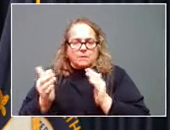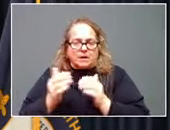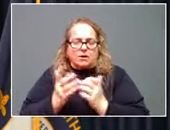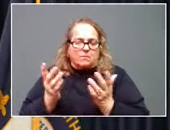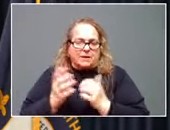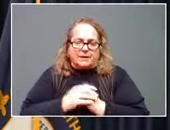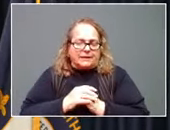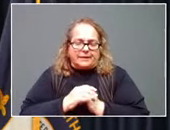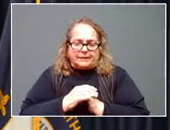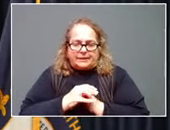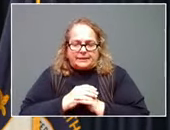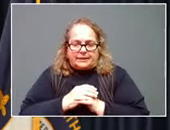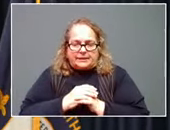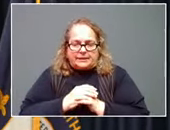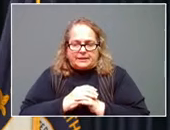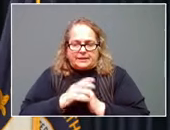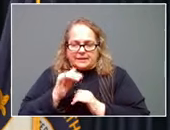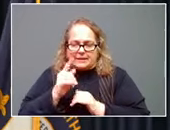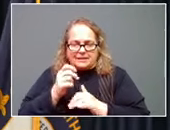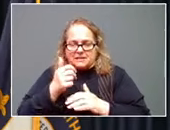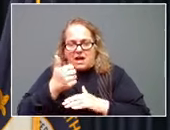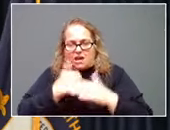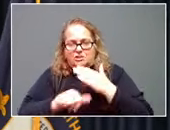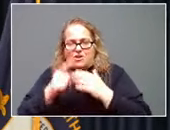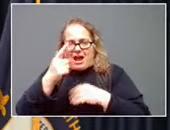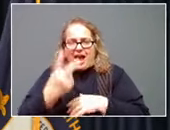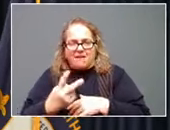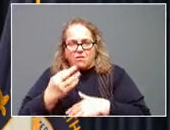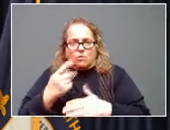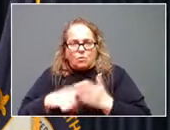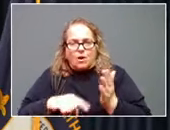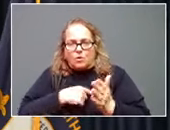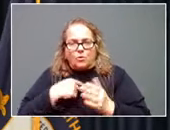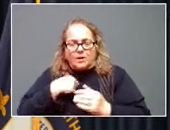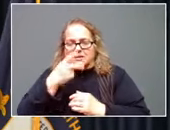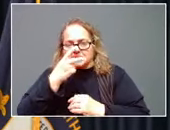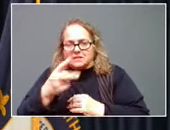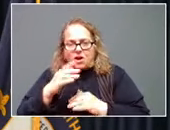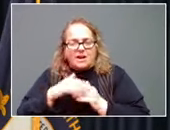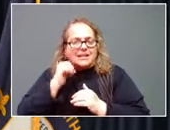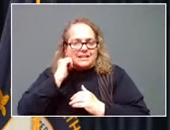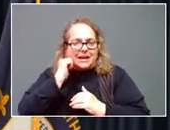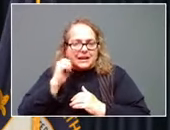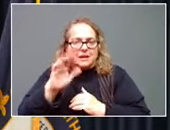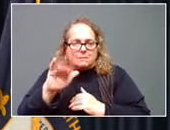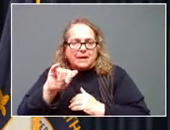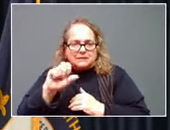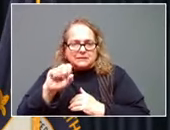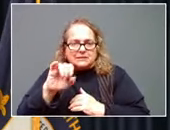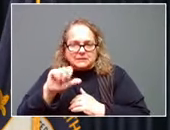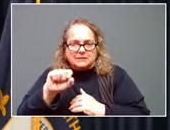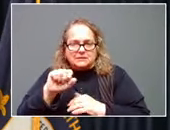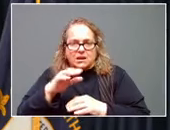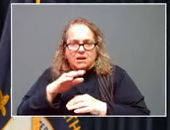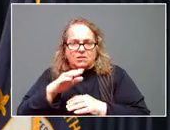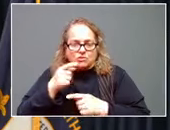it's certainly under half of what we were seeing probably on a daily basis during the